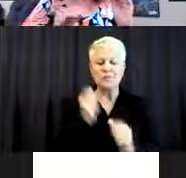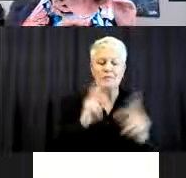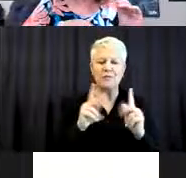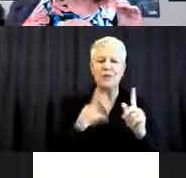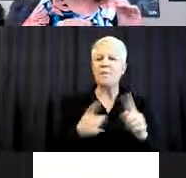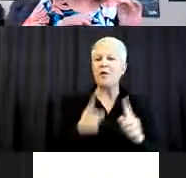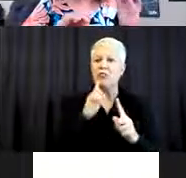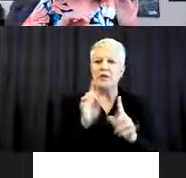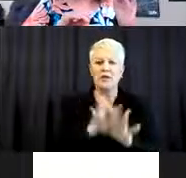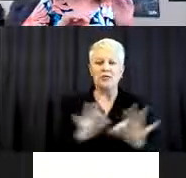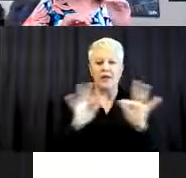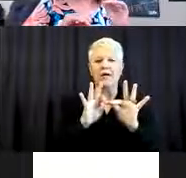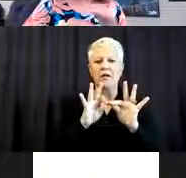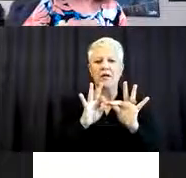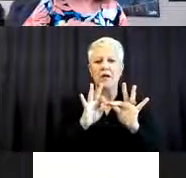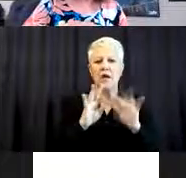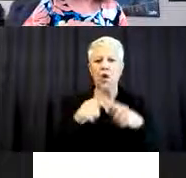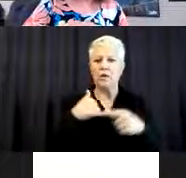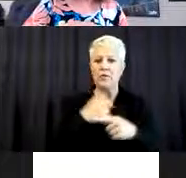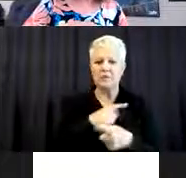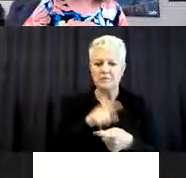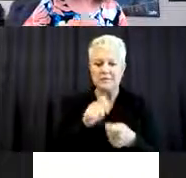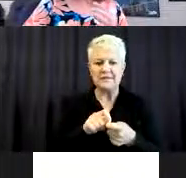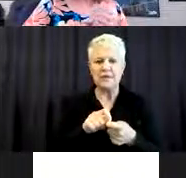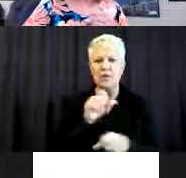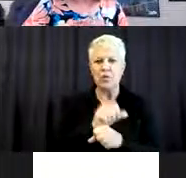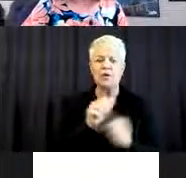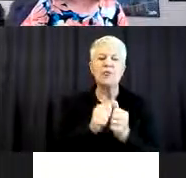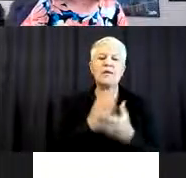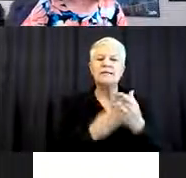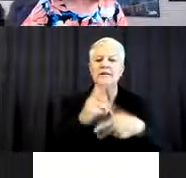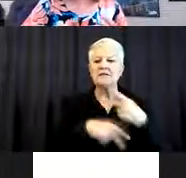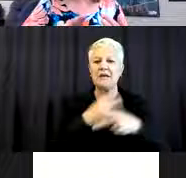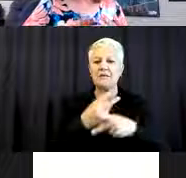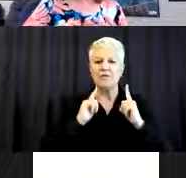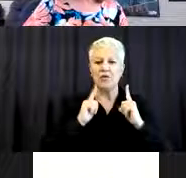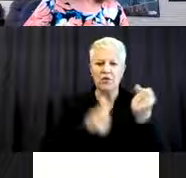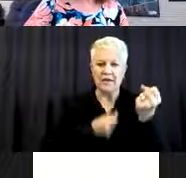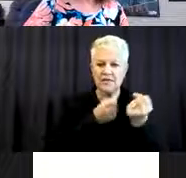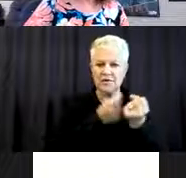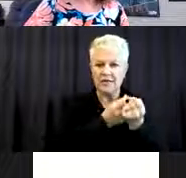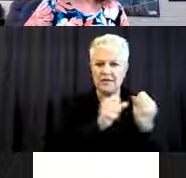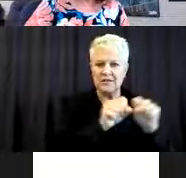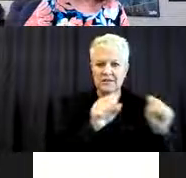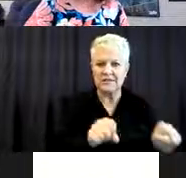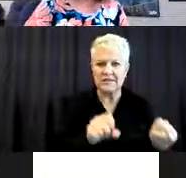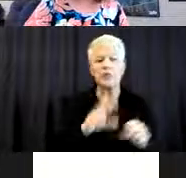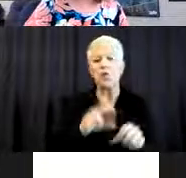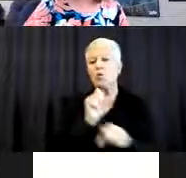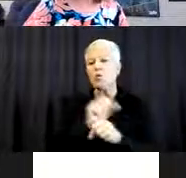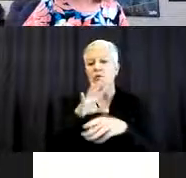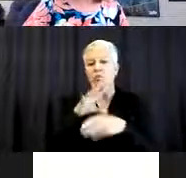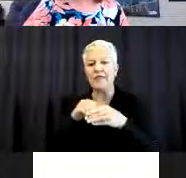very critical when we are particularly working in some type of an early intervention system or working in an